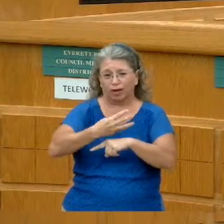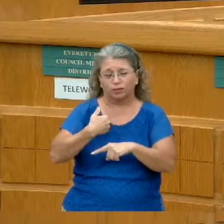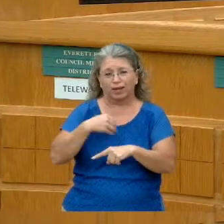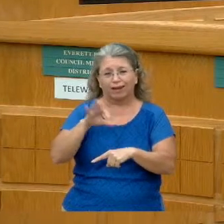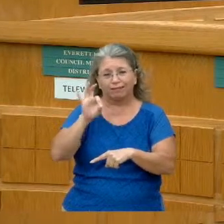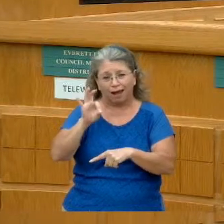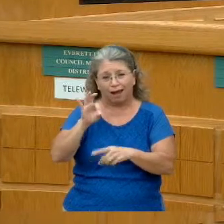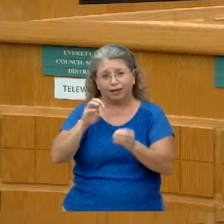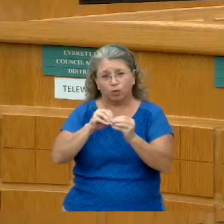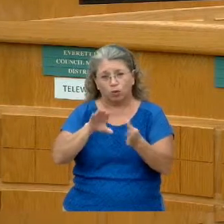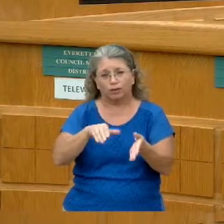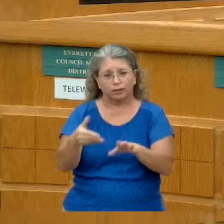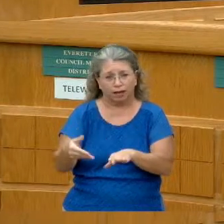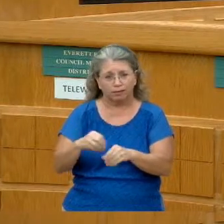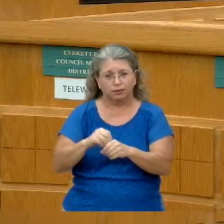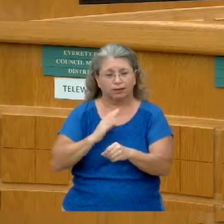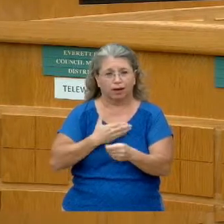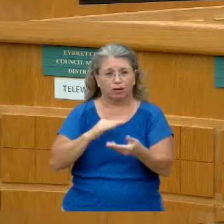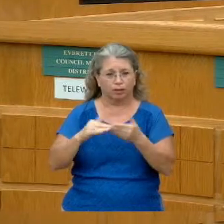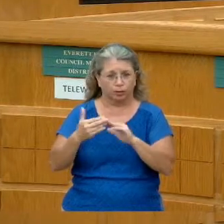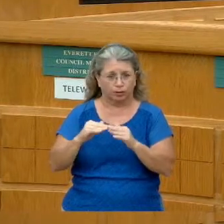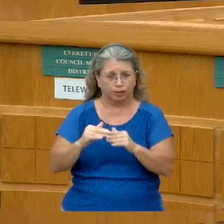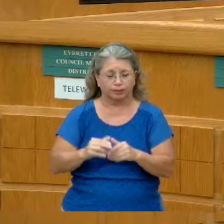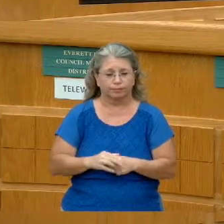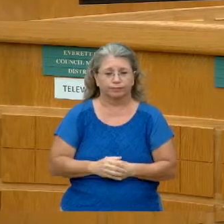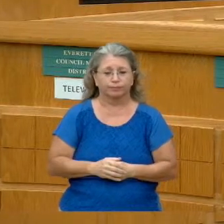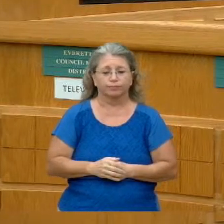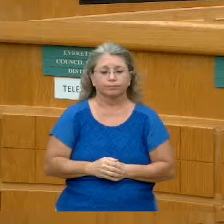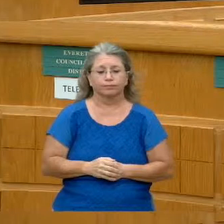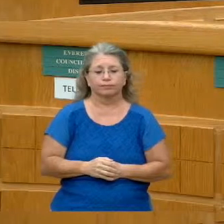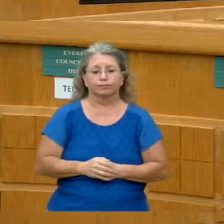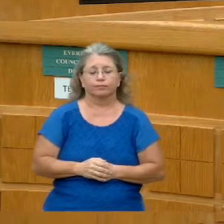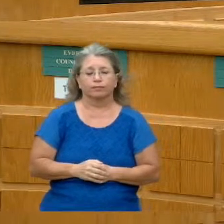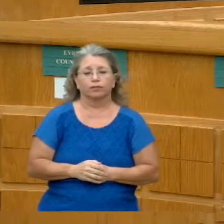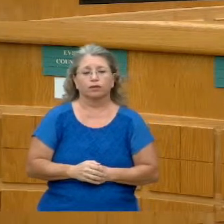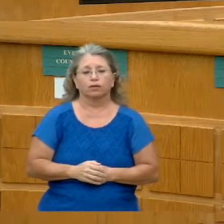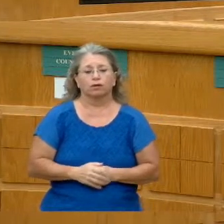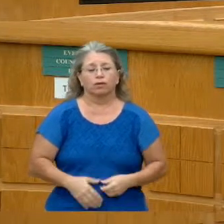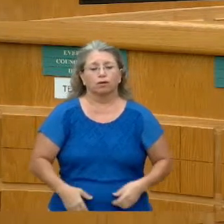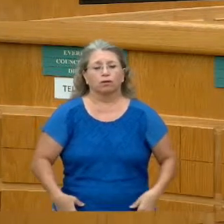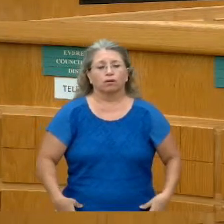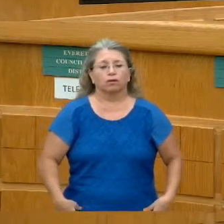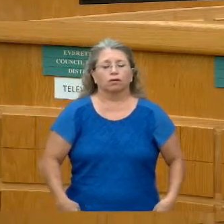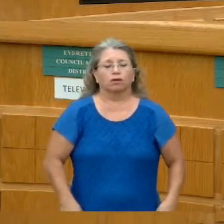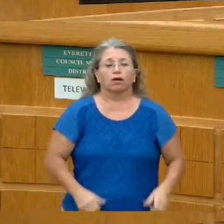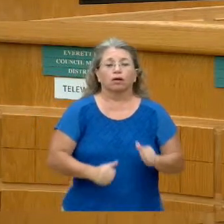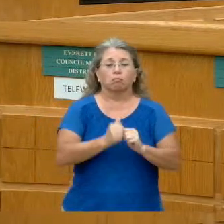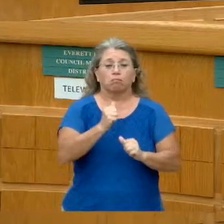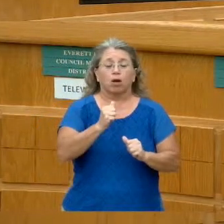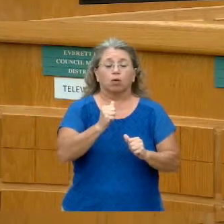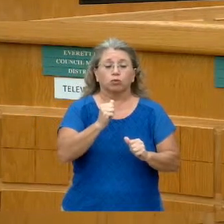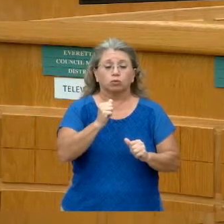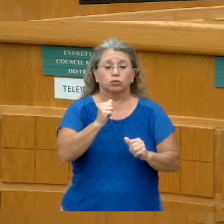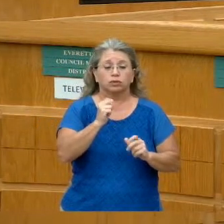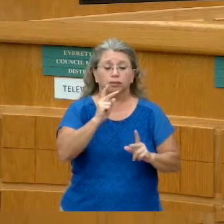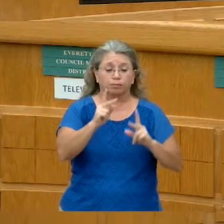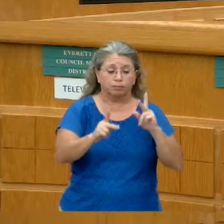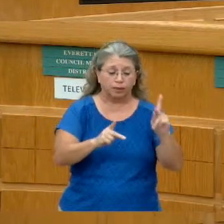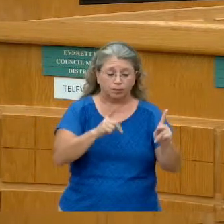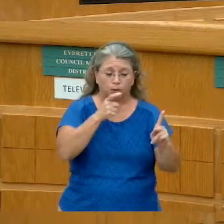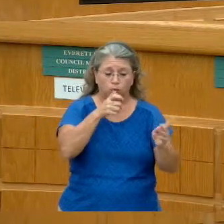18 deaths in our community. Most of the persons had some form of